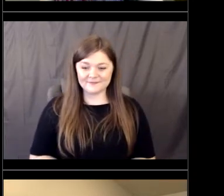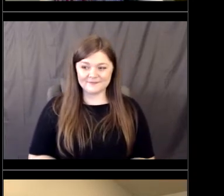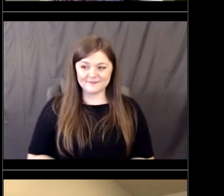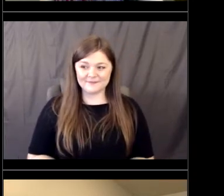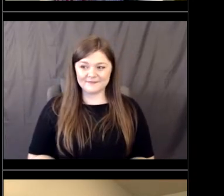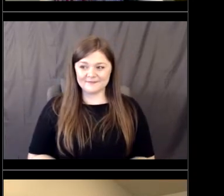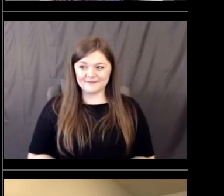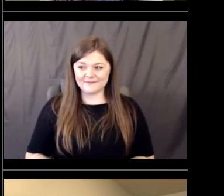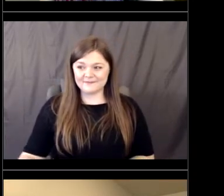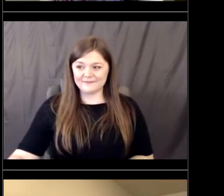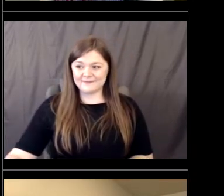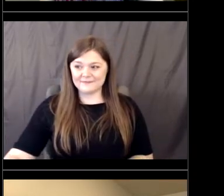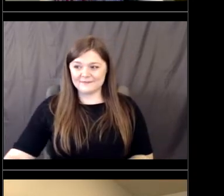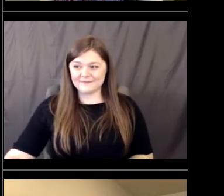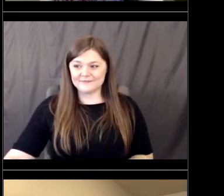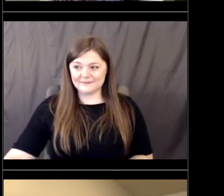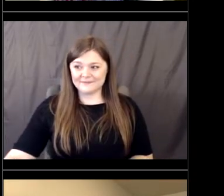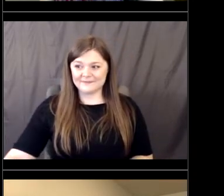Try clicking on the slide.